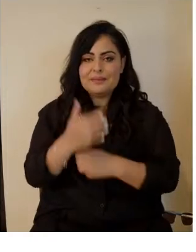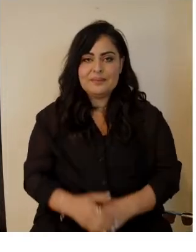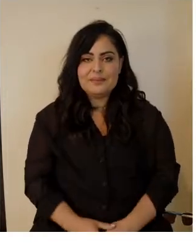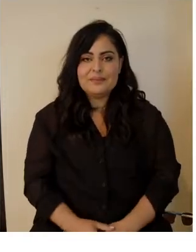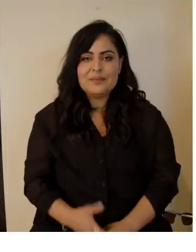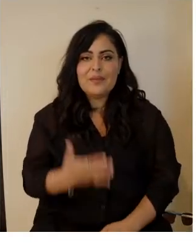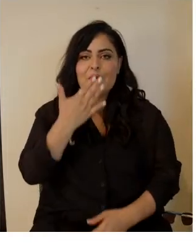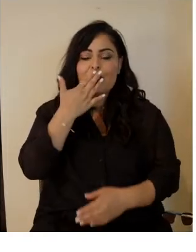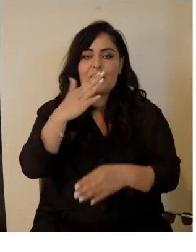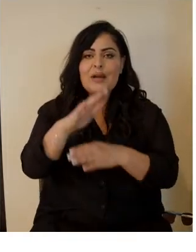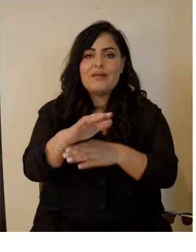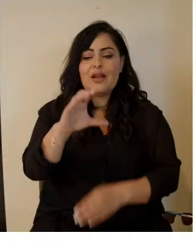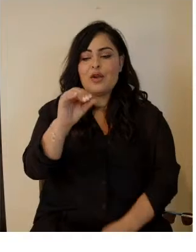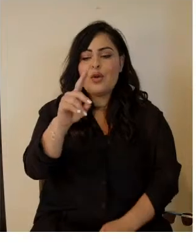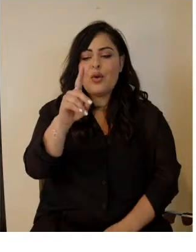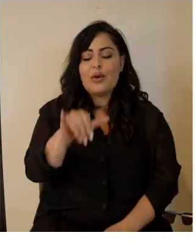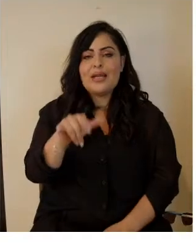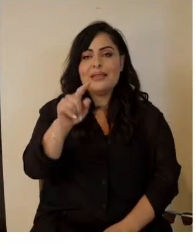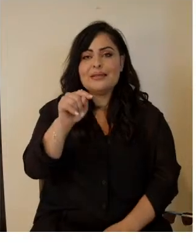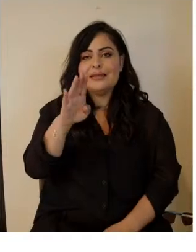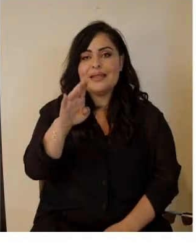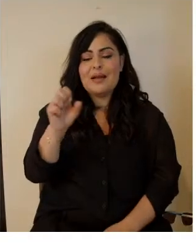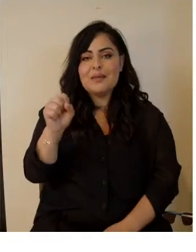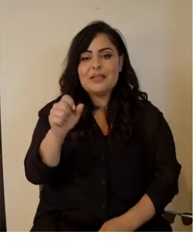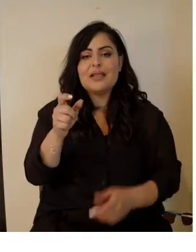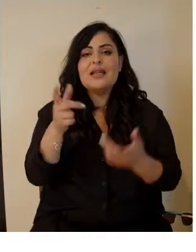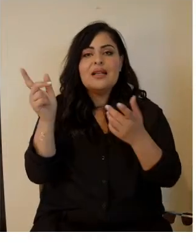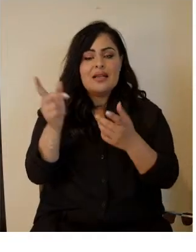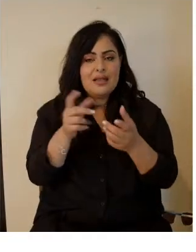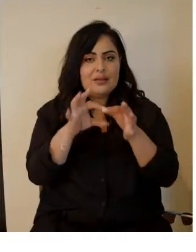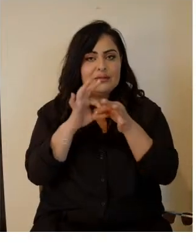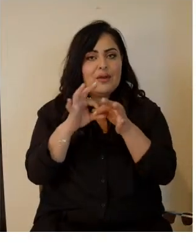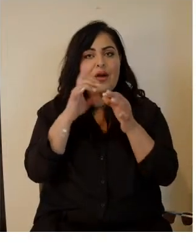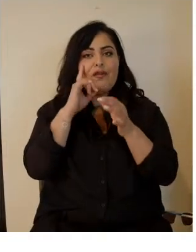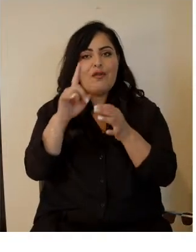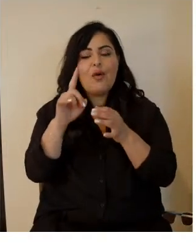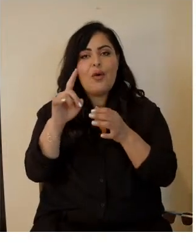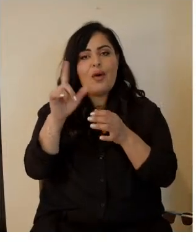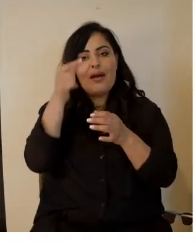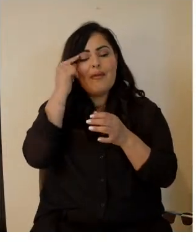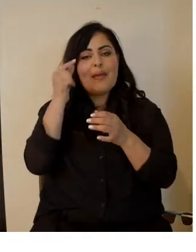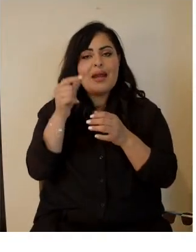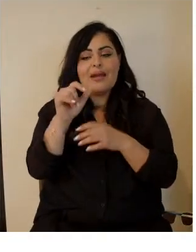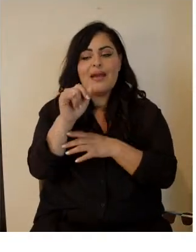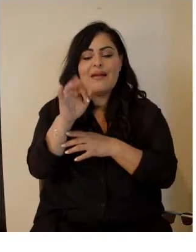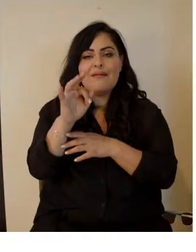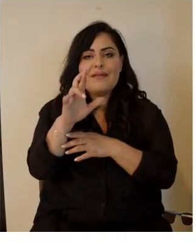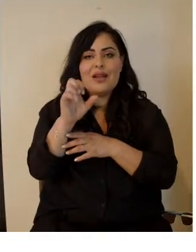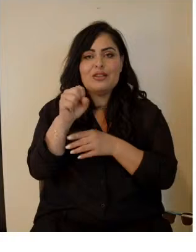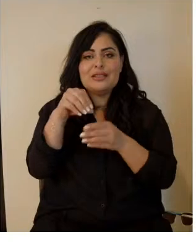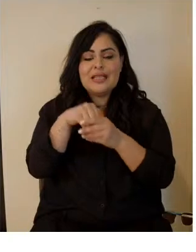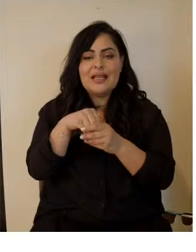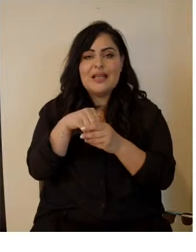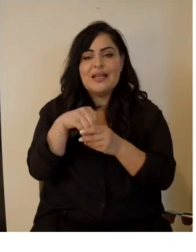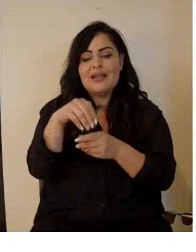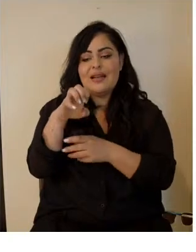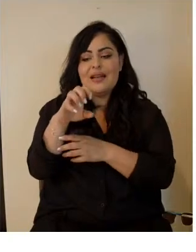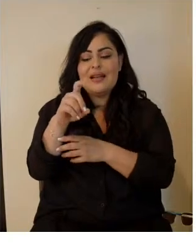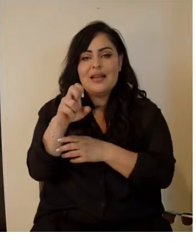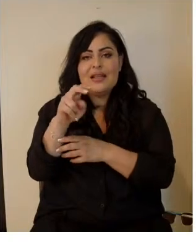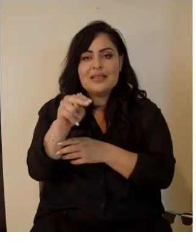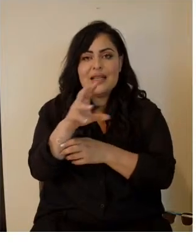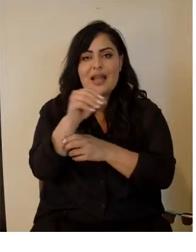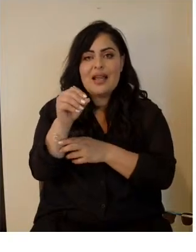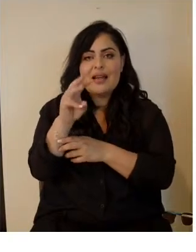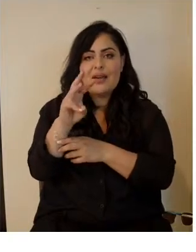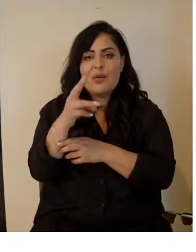Good afternoon. Cody Tubbs, Director of Local Government Affairs for Southern California Edison. Joined today with my colleague Troy Whitman